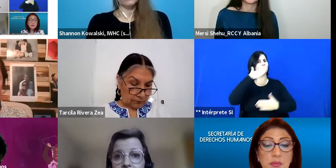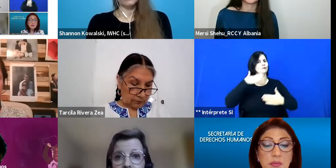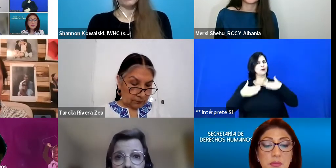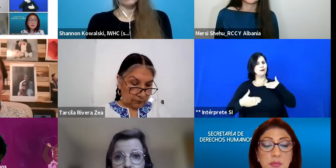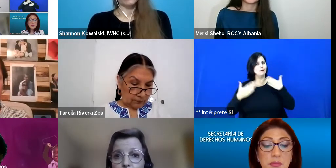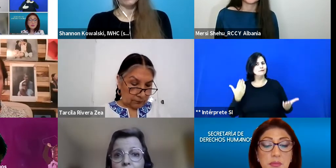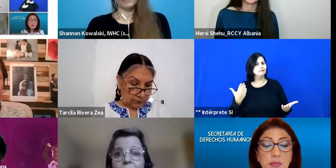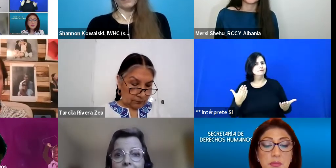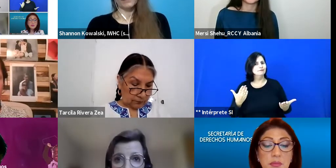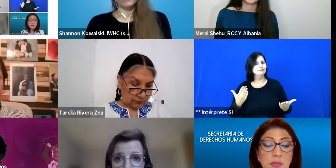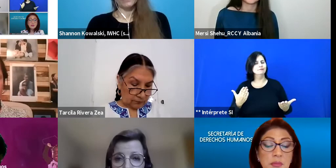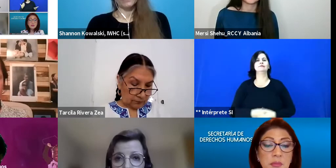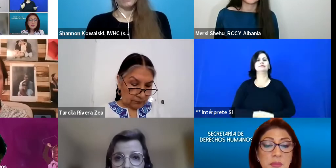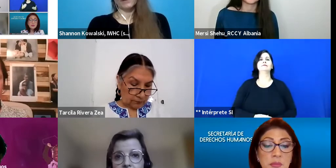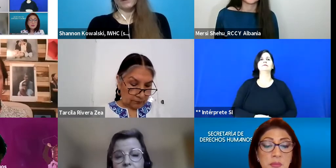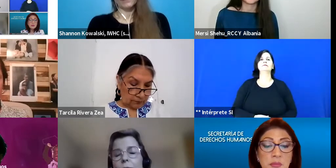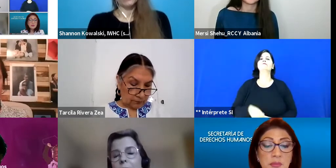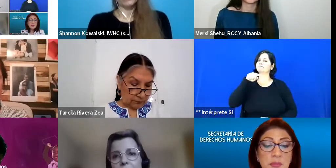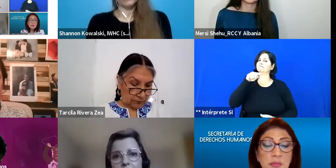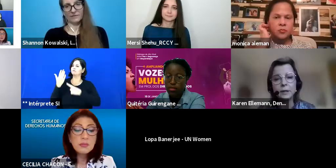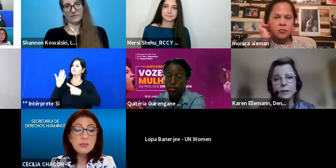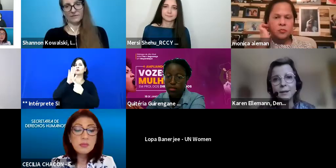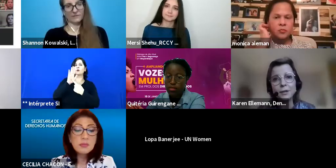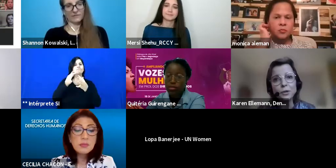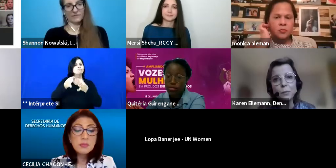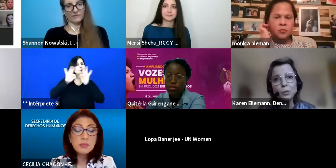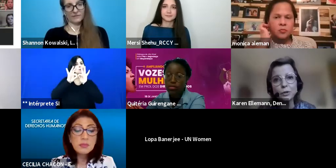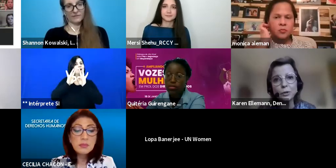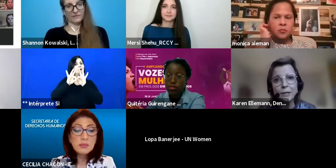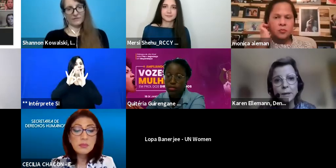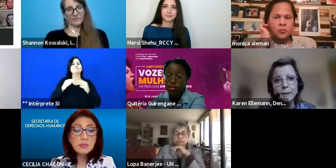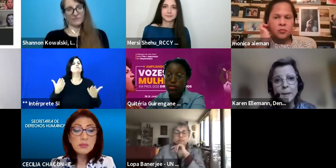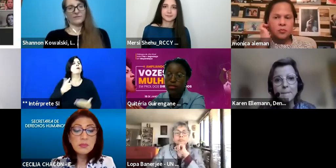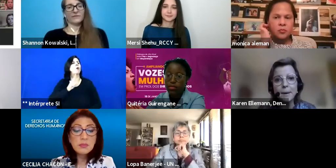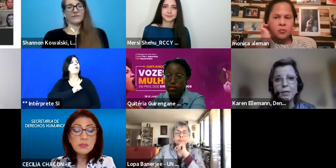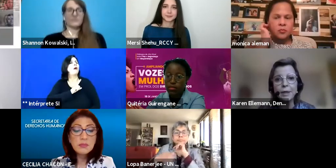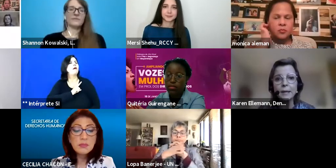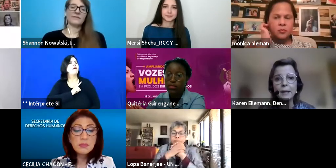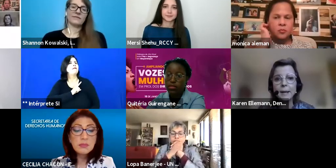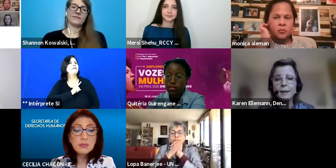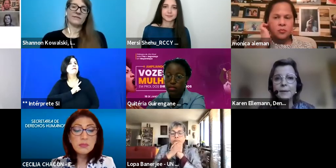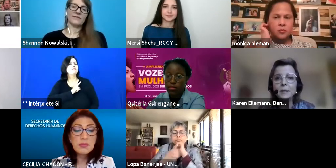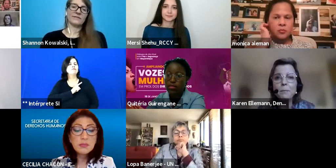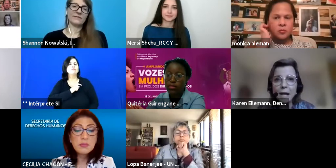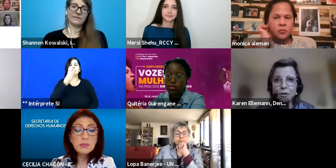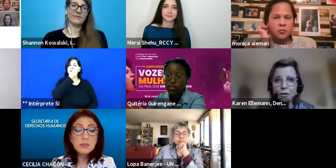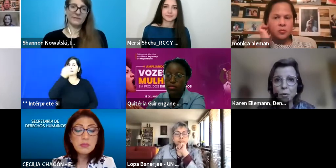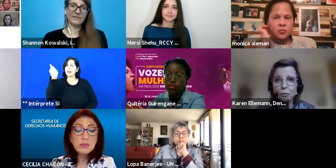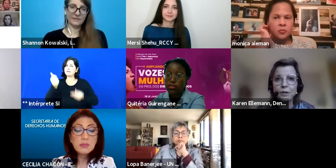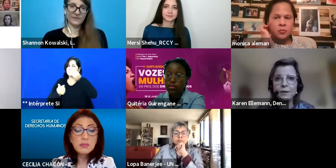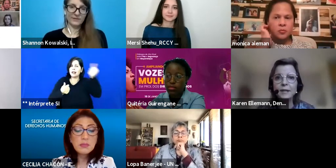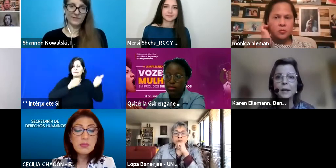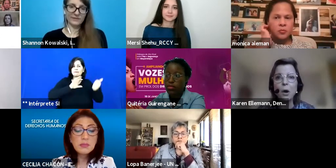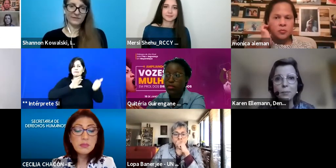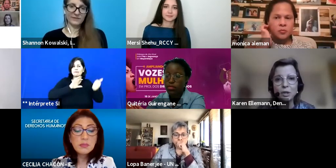of nations do not even have democracy. So there's so much work to be done, but I think these